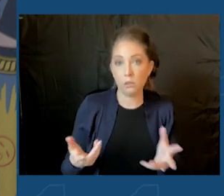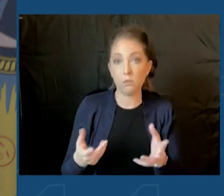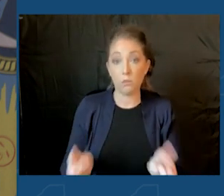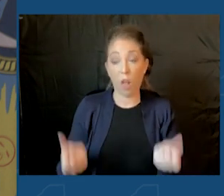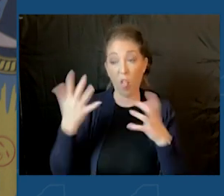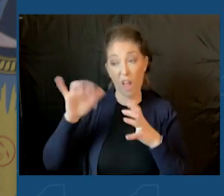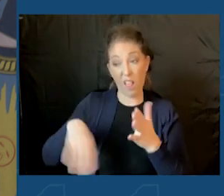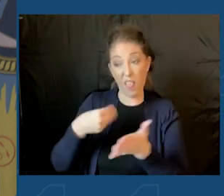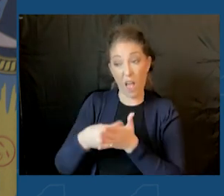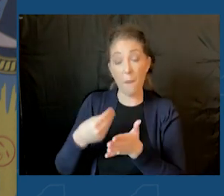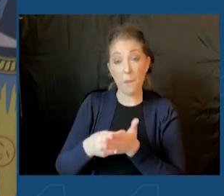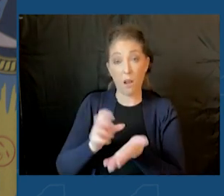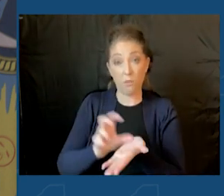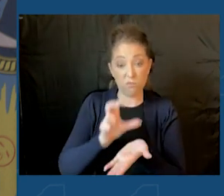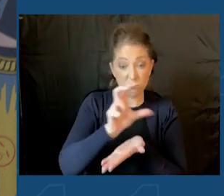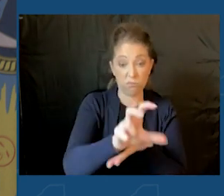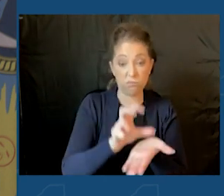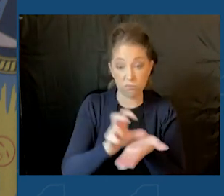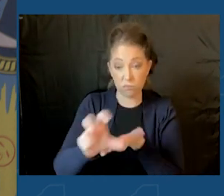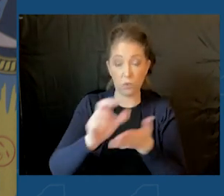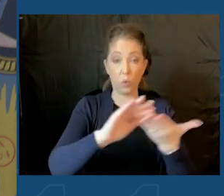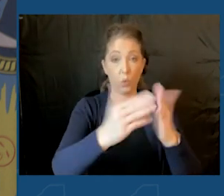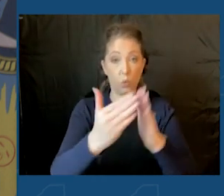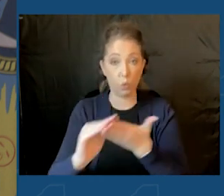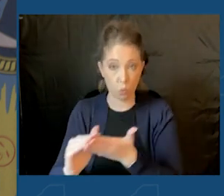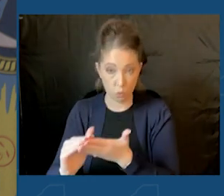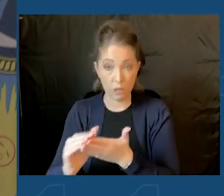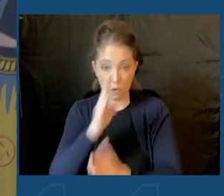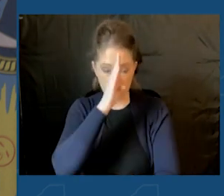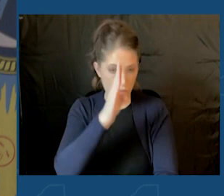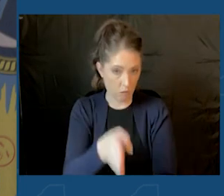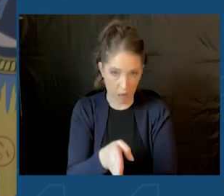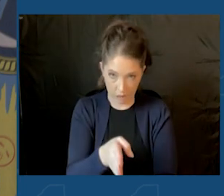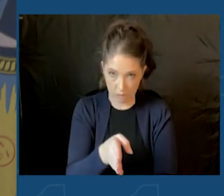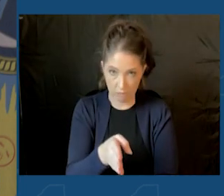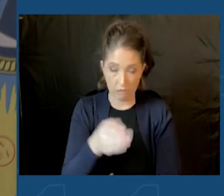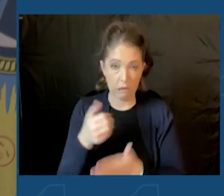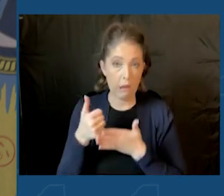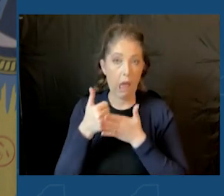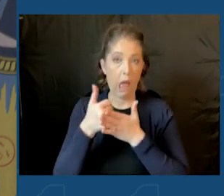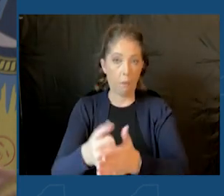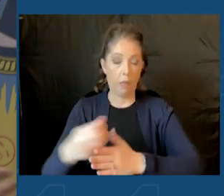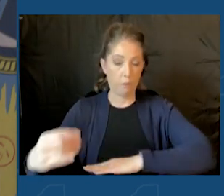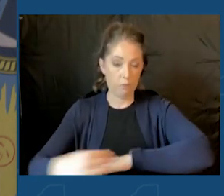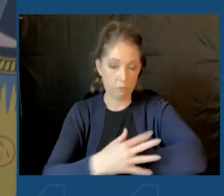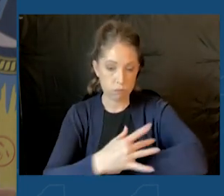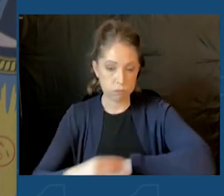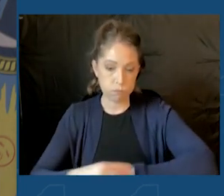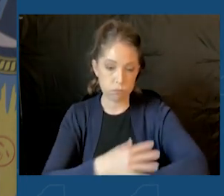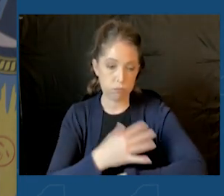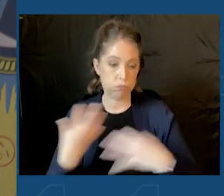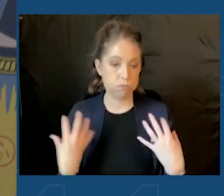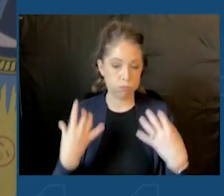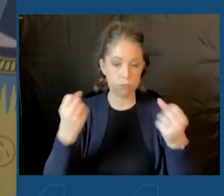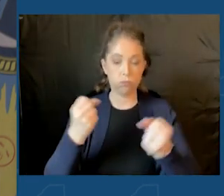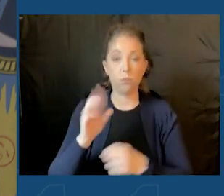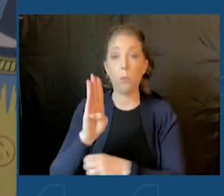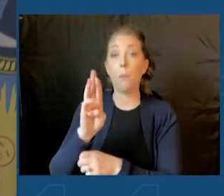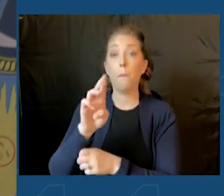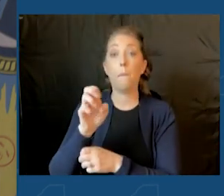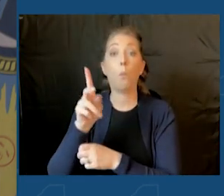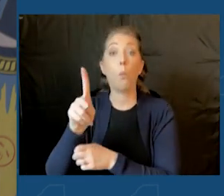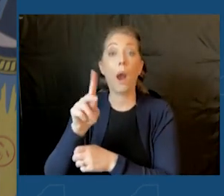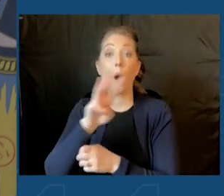spent directly into communities, help them get the offshore resiliency they need, the breakwalls, the barriers,